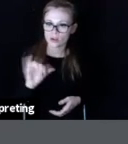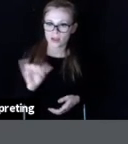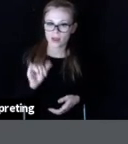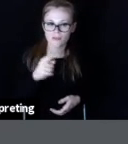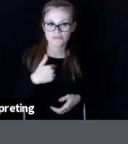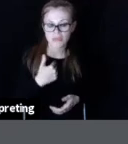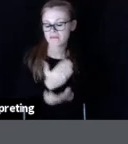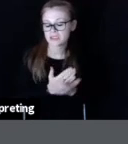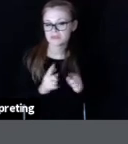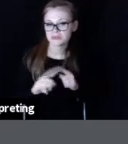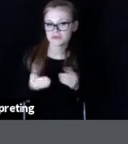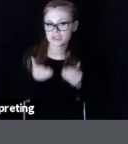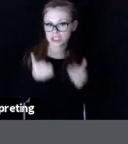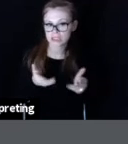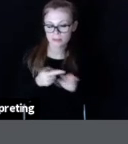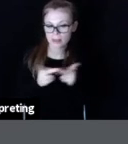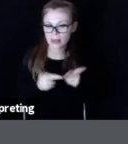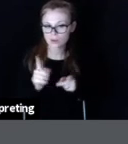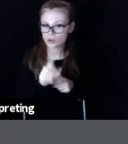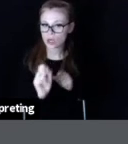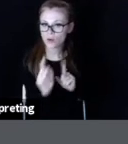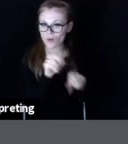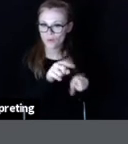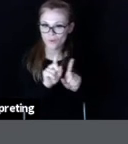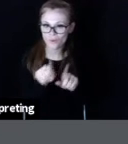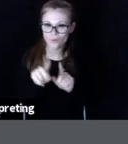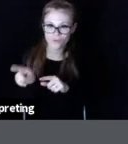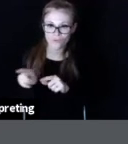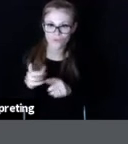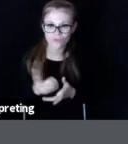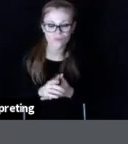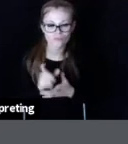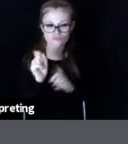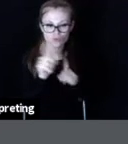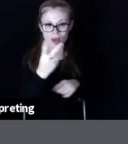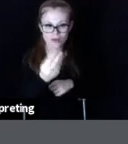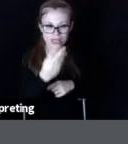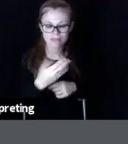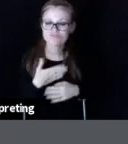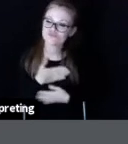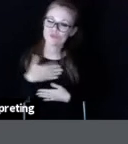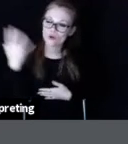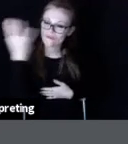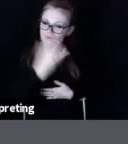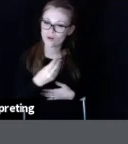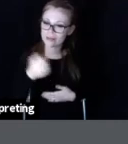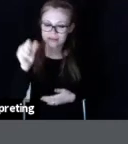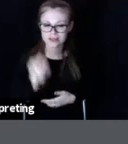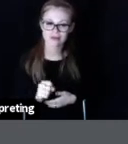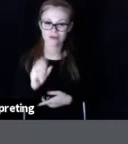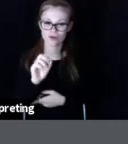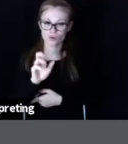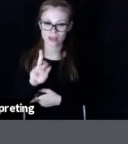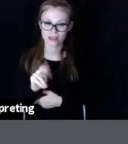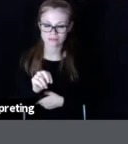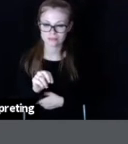some suggestions for places for you to go and get outside and enjoy beautiful Southern Oregon.